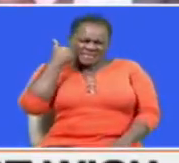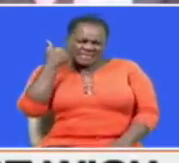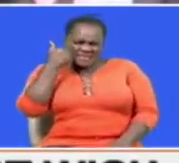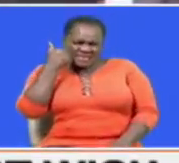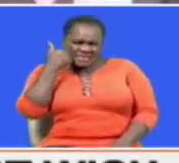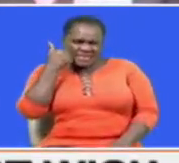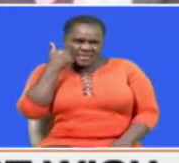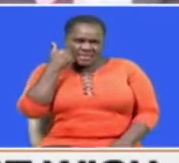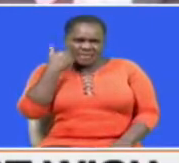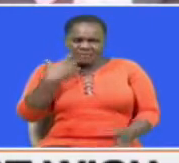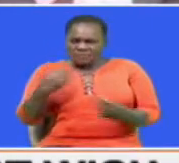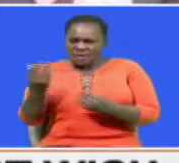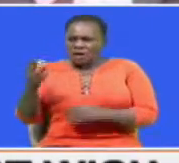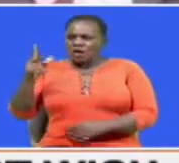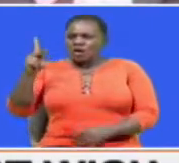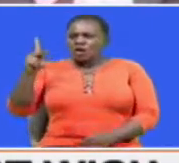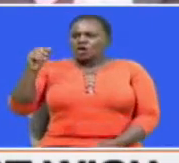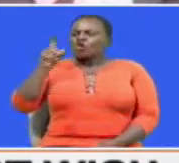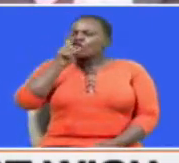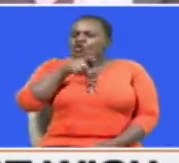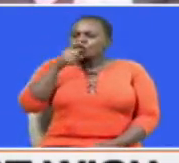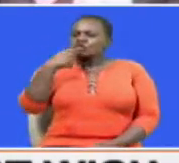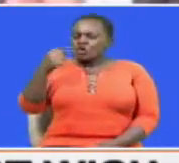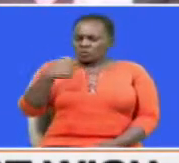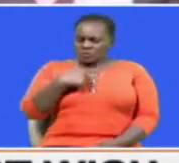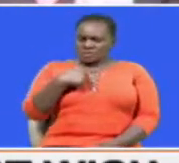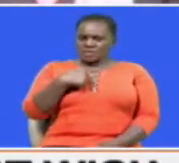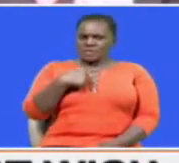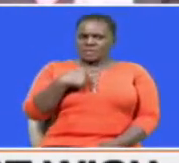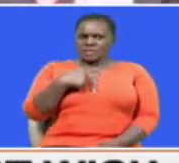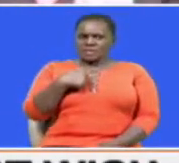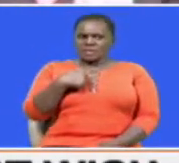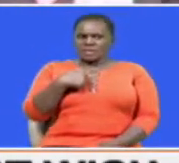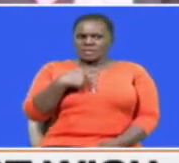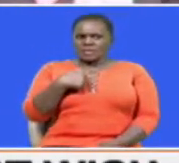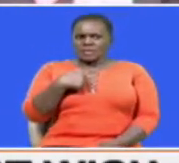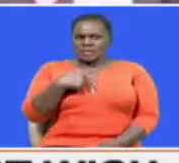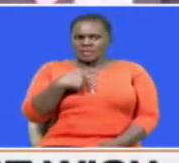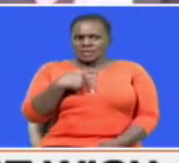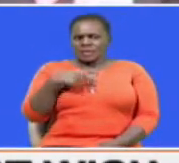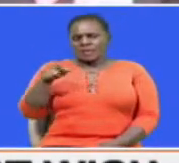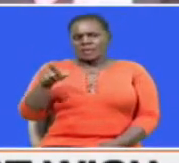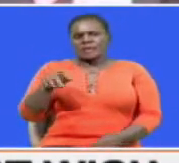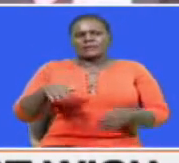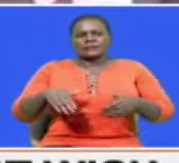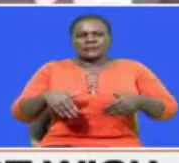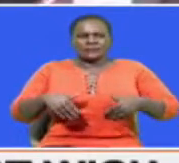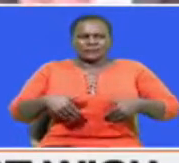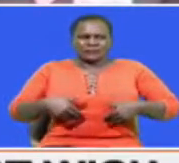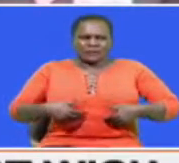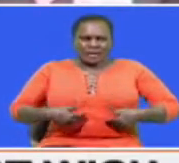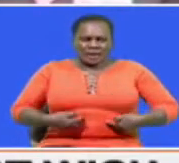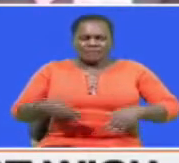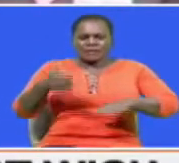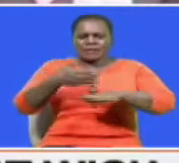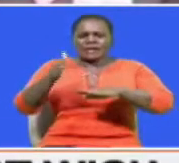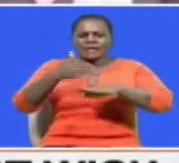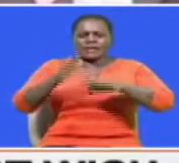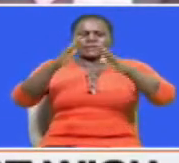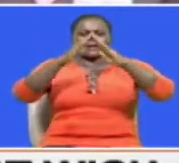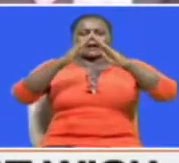kule Korokocho. Akaniambia mimi yeye amechoka kuishi katika nyumba ya kukodisha.